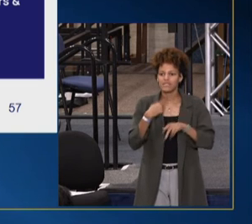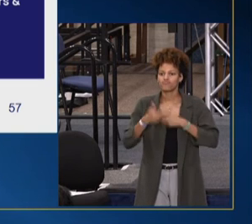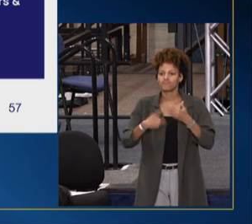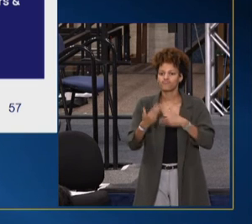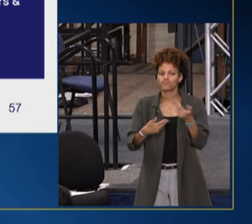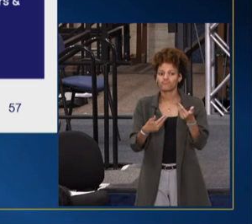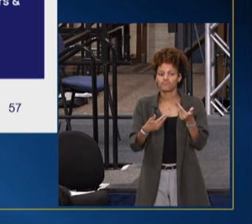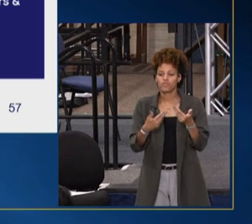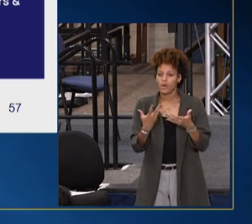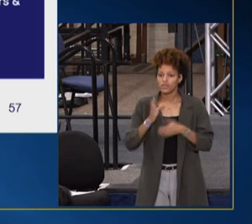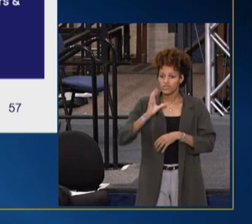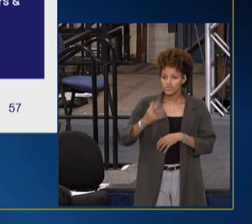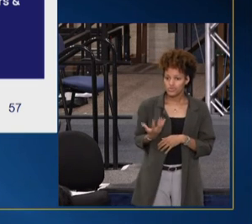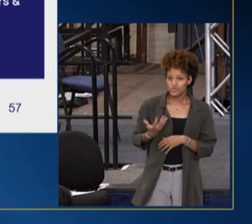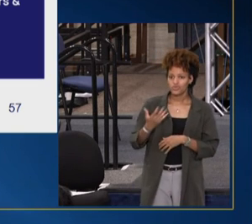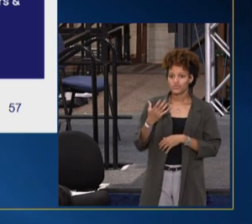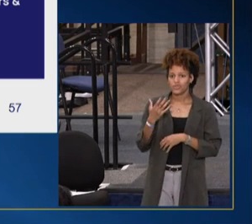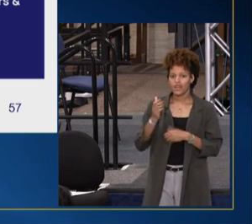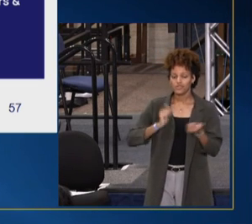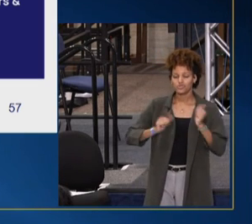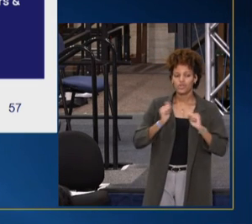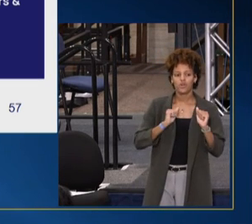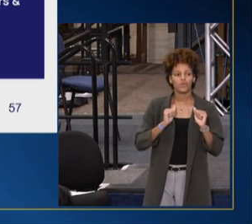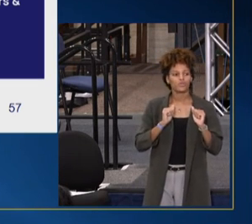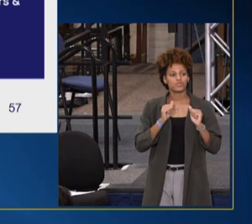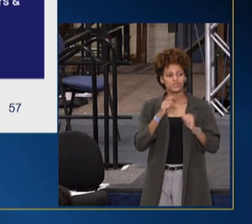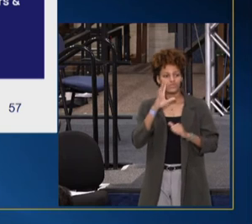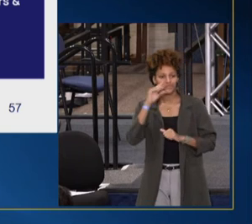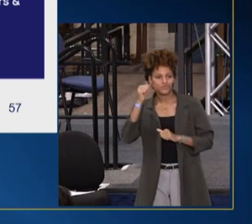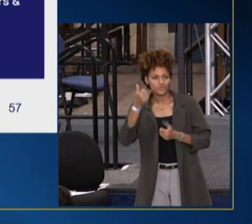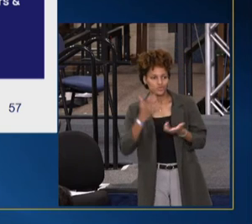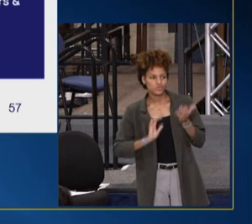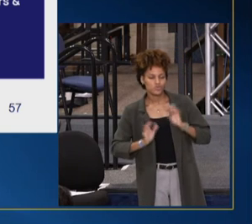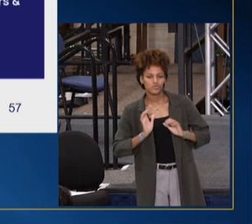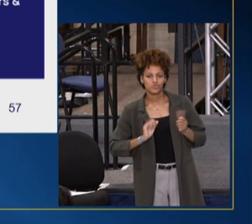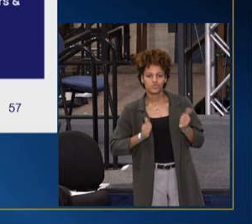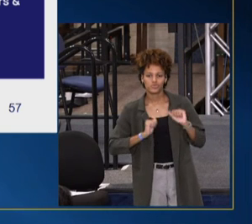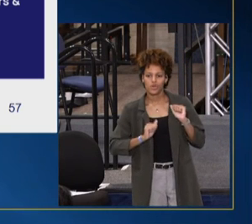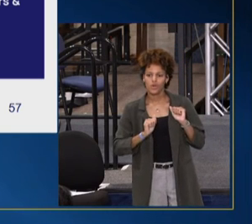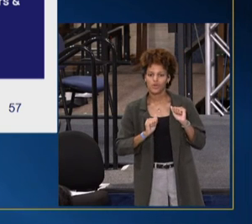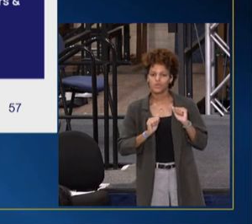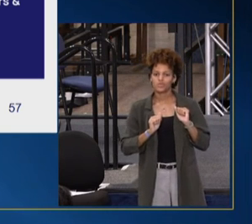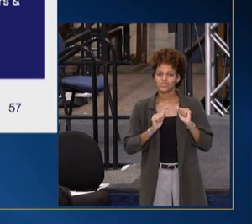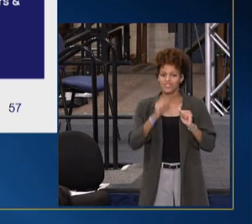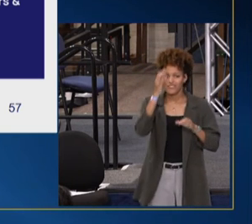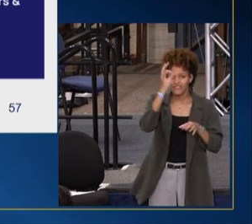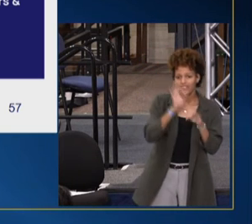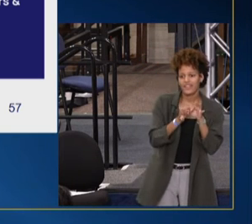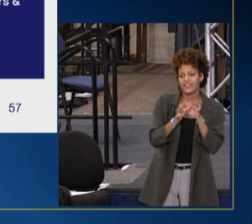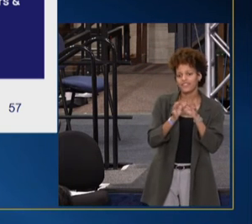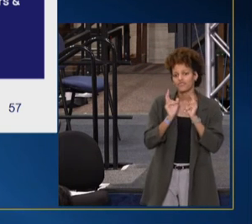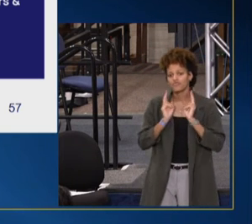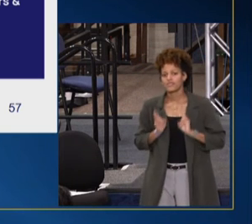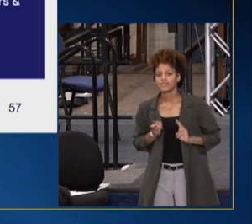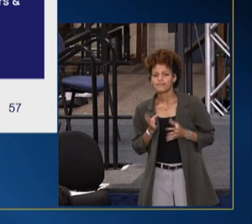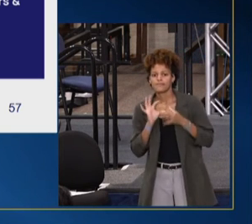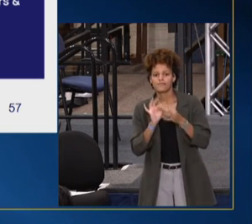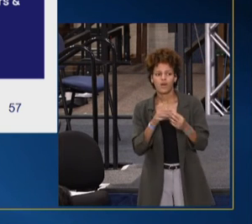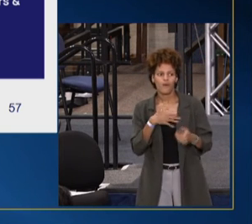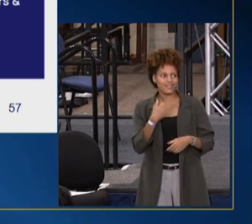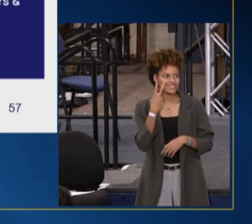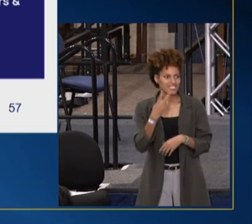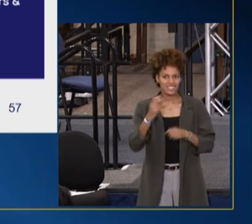from drag shows to faith and spirituality, to queer role models, and so much more. Yeah, I love the cameras coming out for this